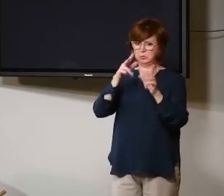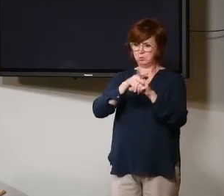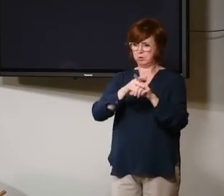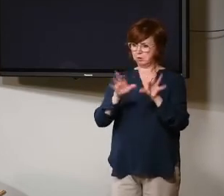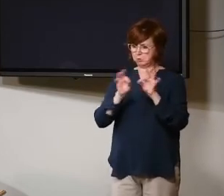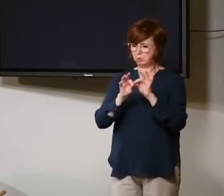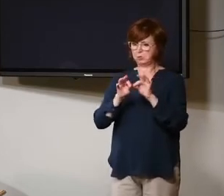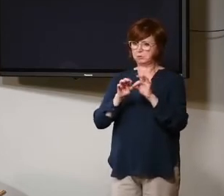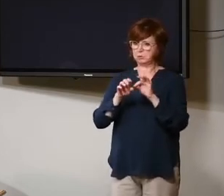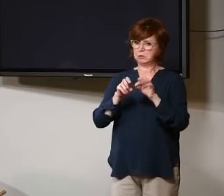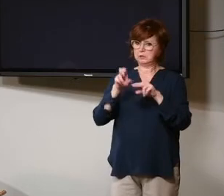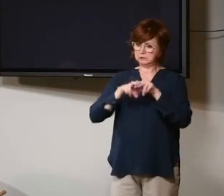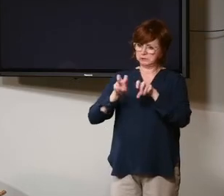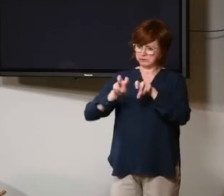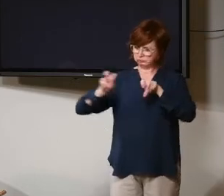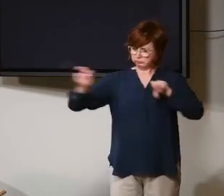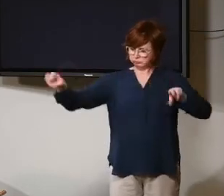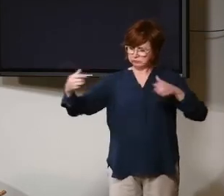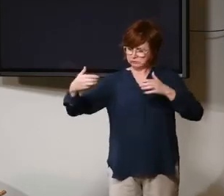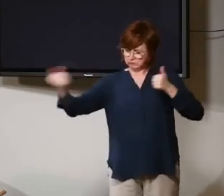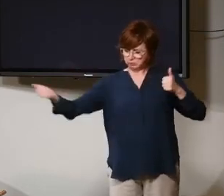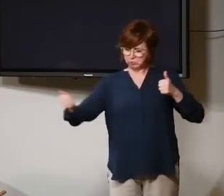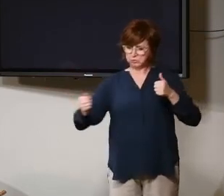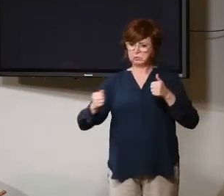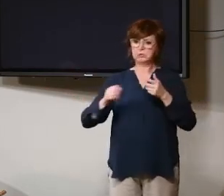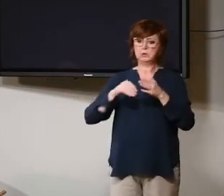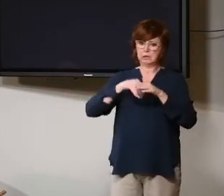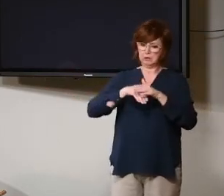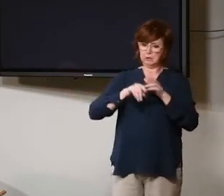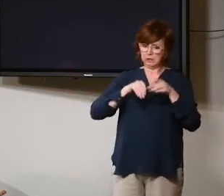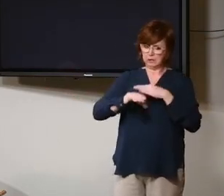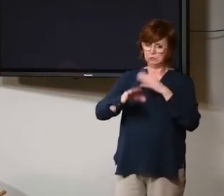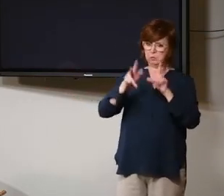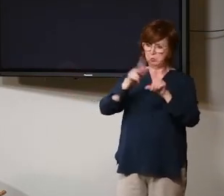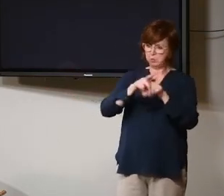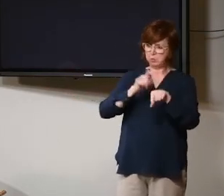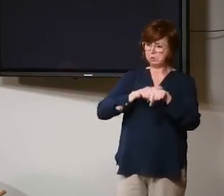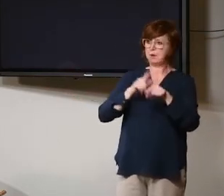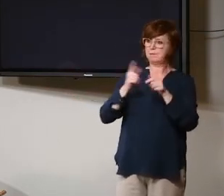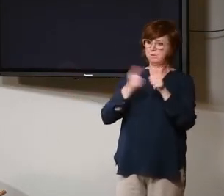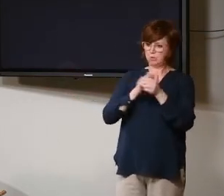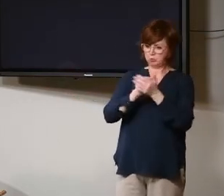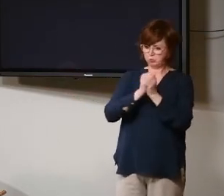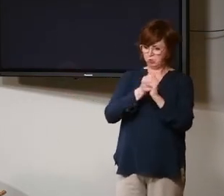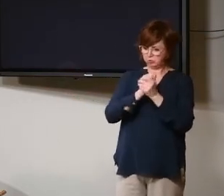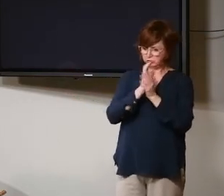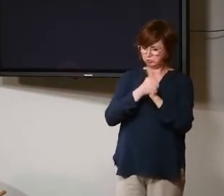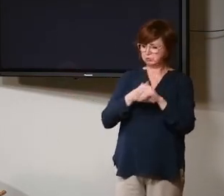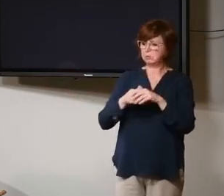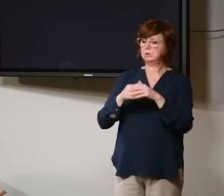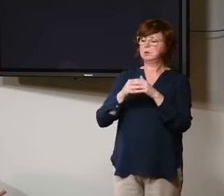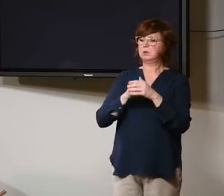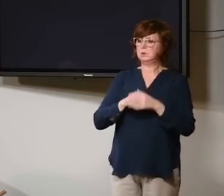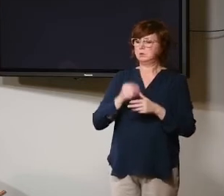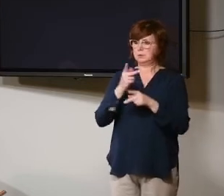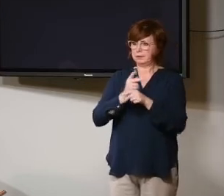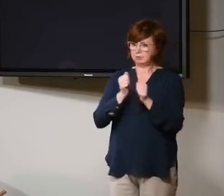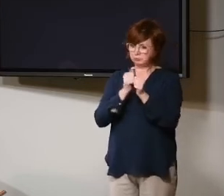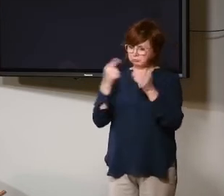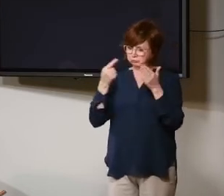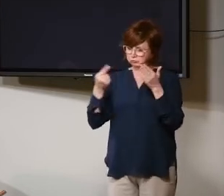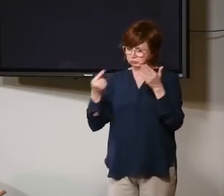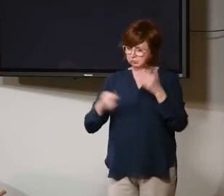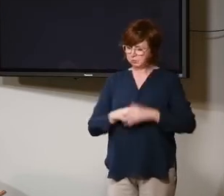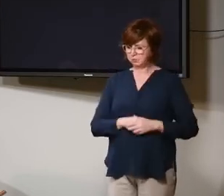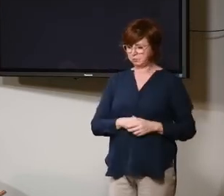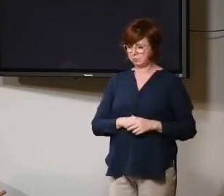But we will continue to test for other communicable diseases. We're already reducing the respiratory panel